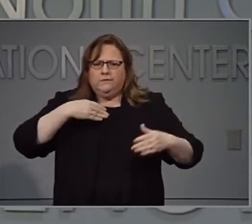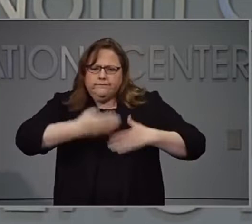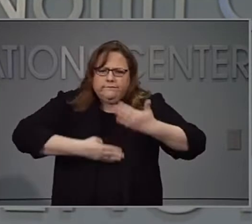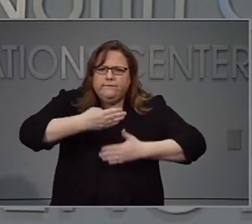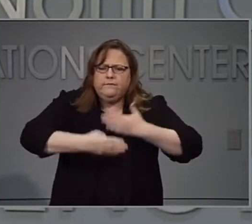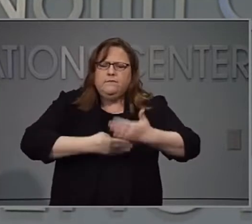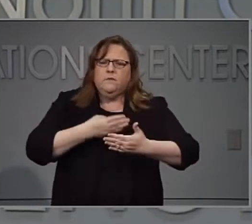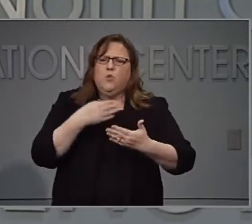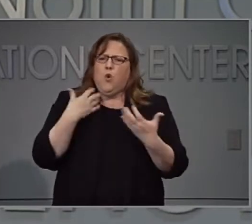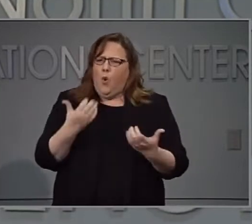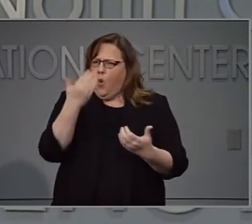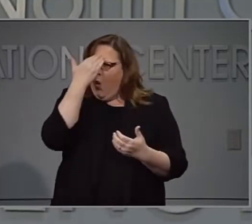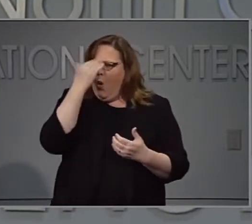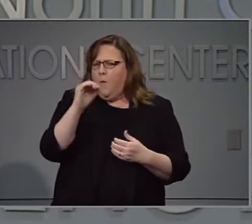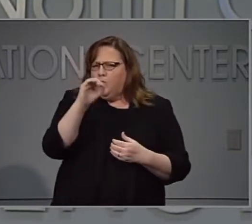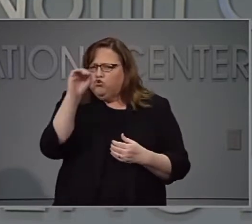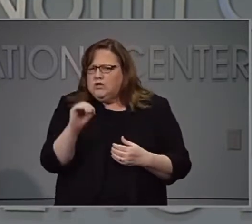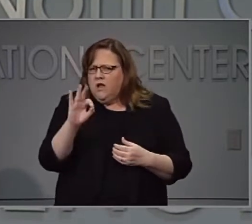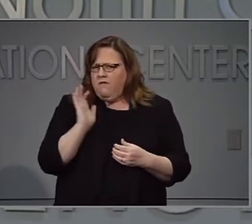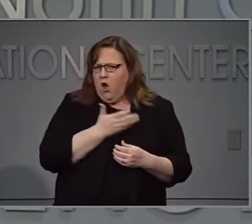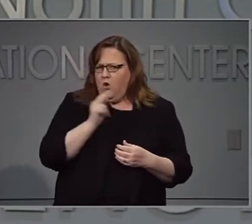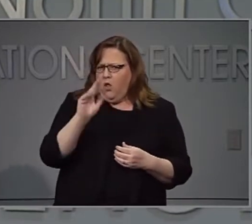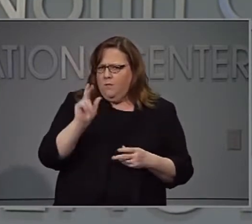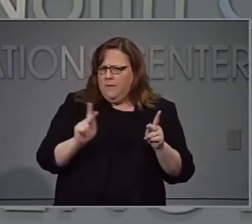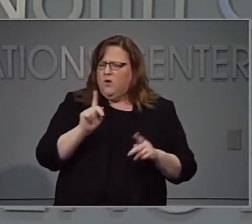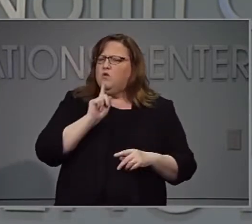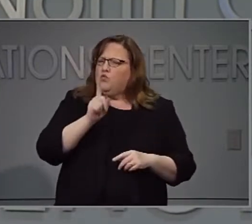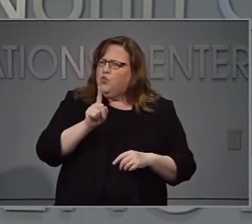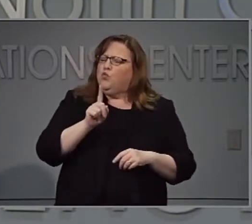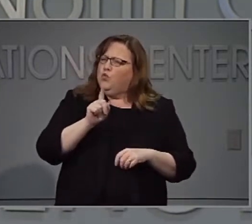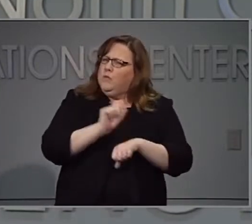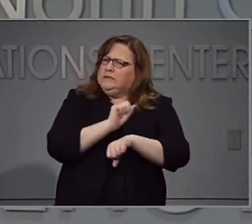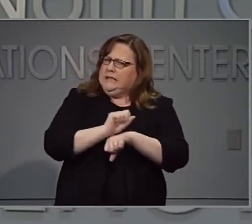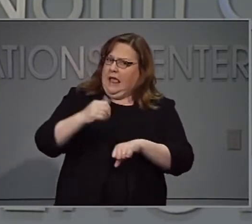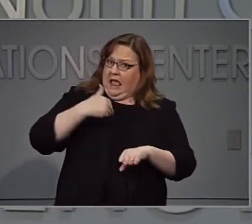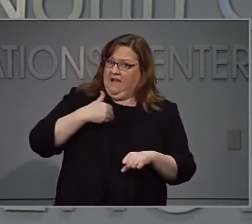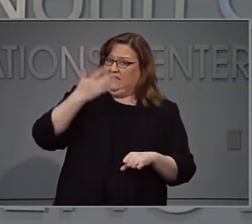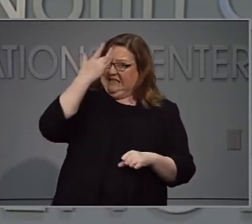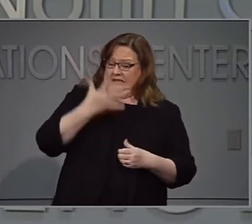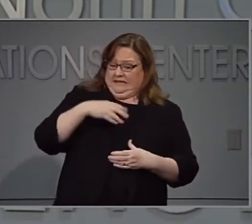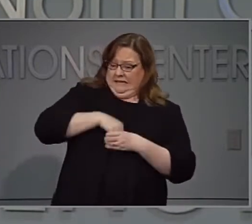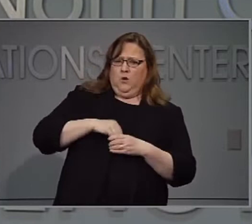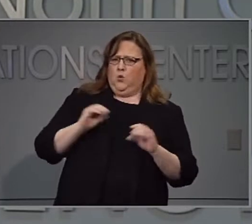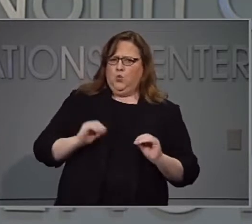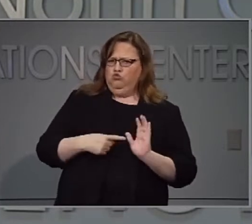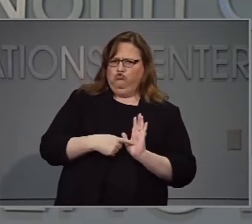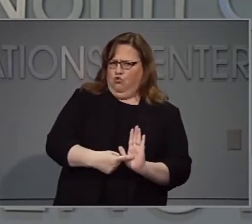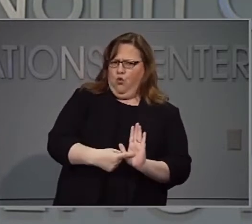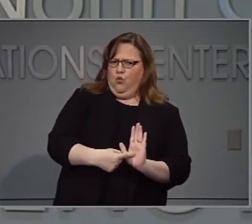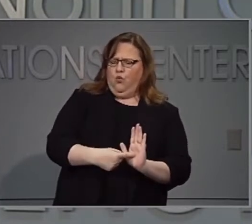symptoms and to better understand the true number of COVID-19 infections in our state.